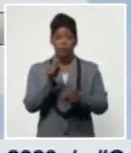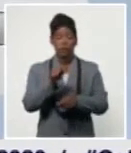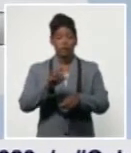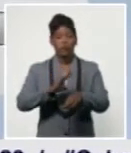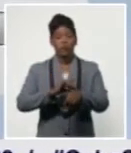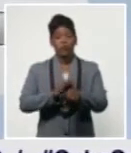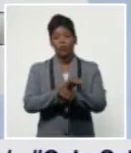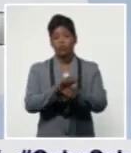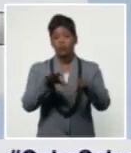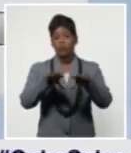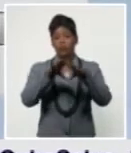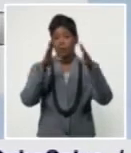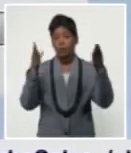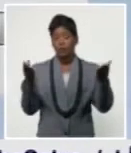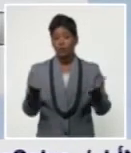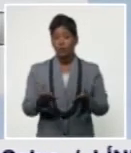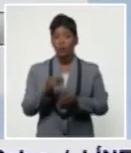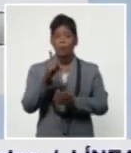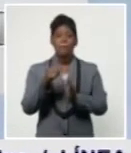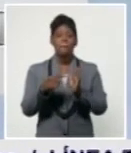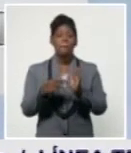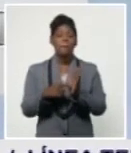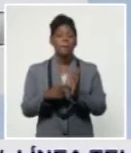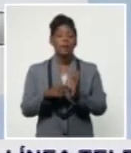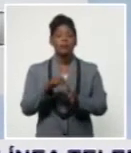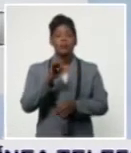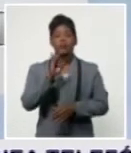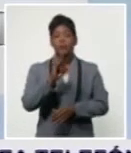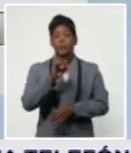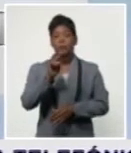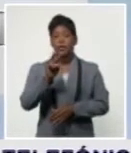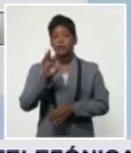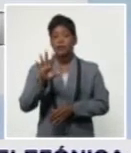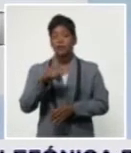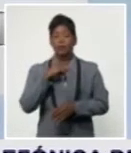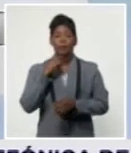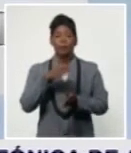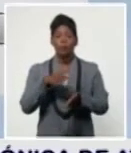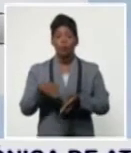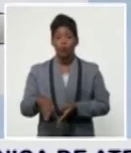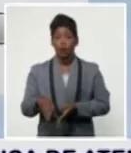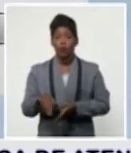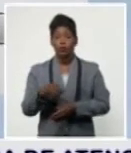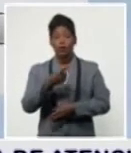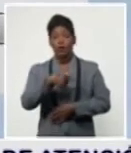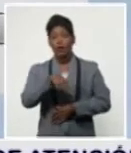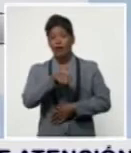1,725 fatalities it had yesterday, the region accumulates